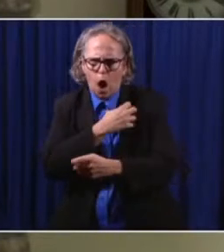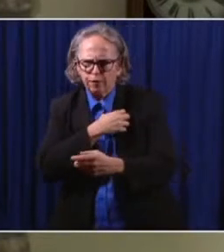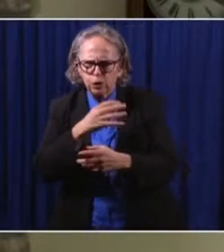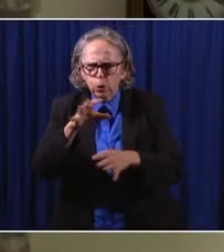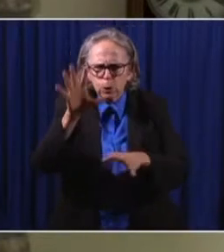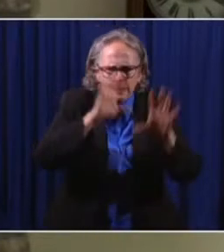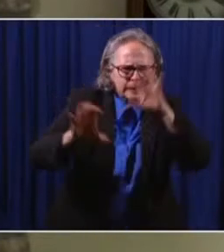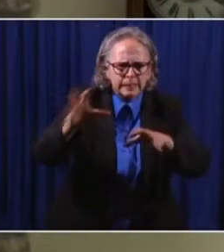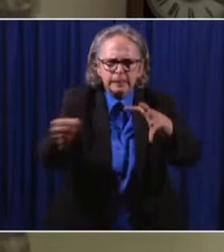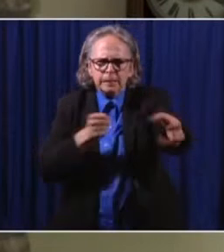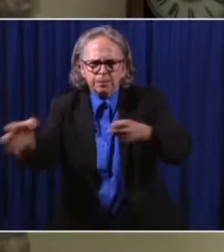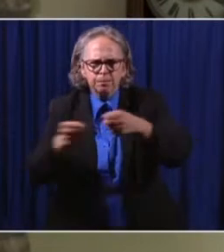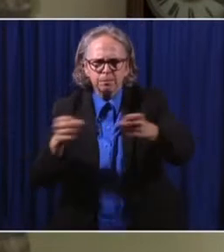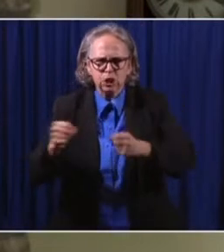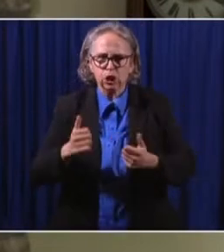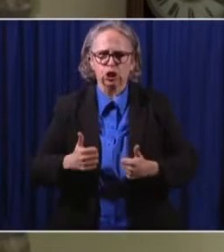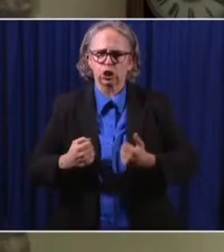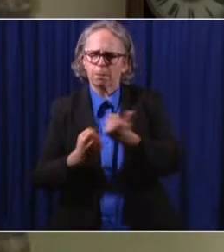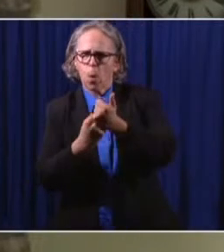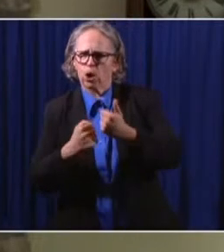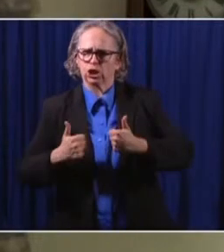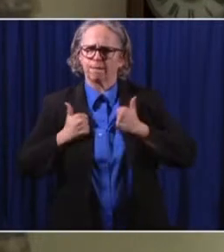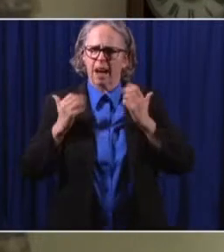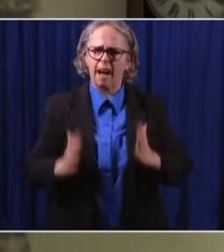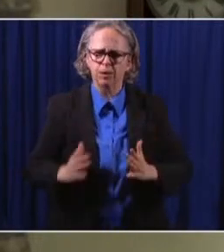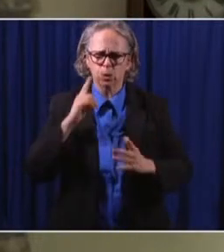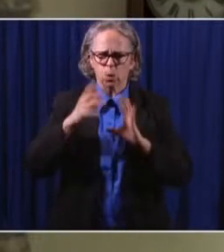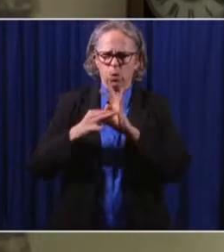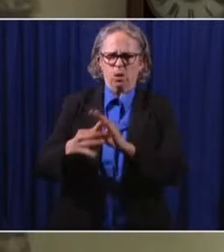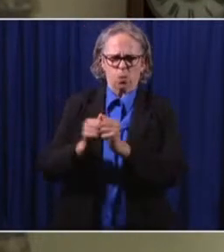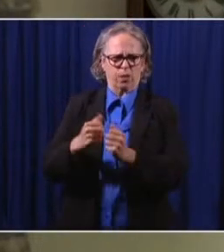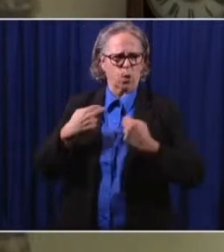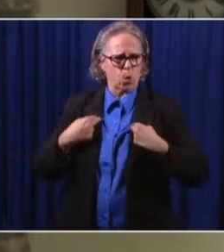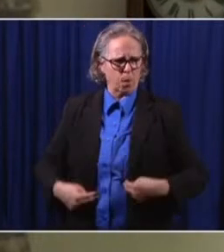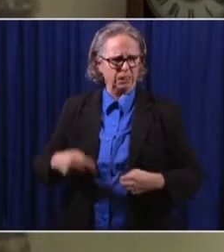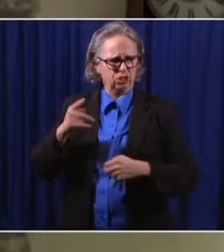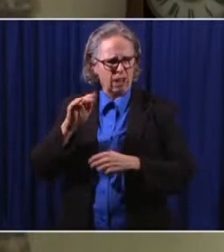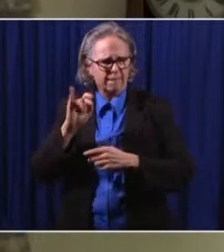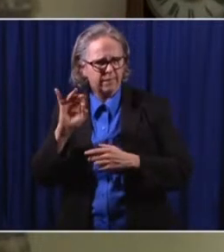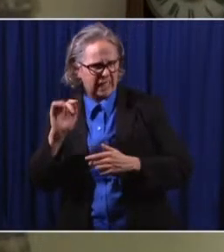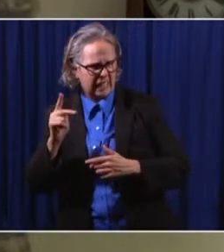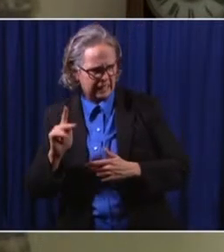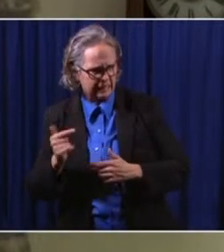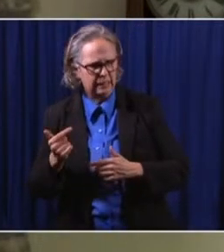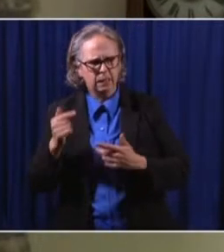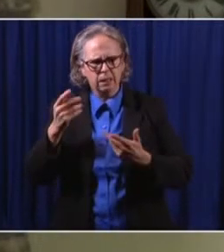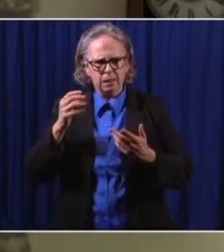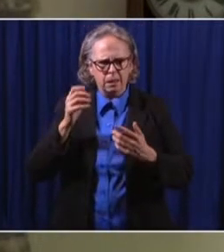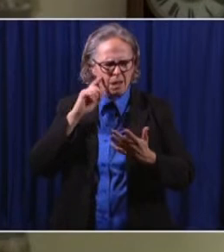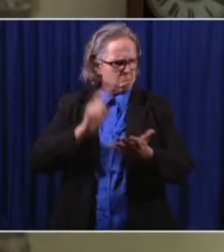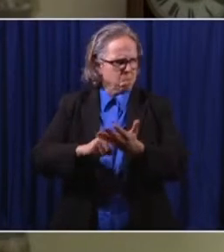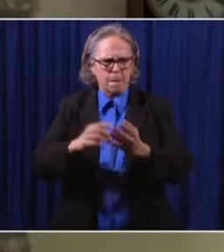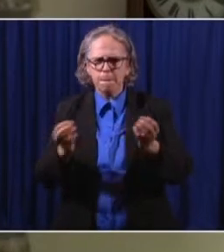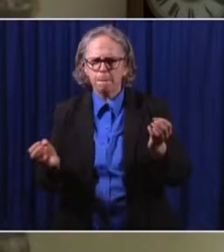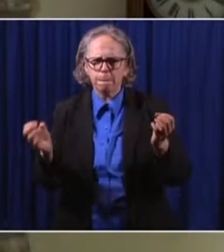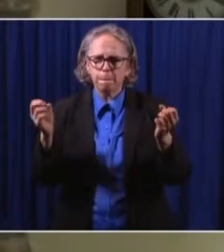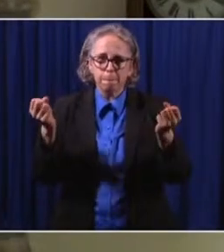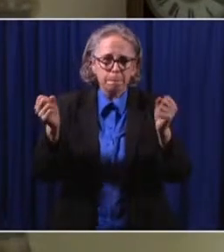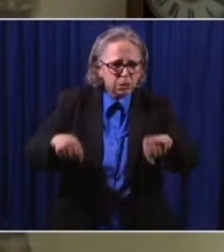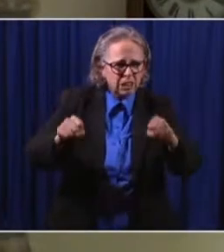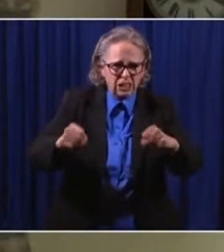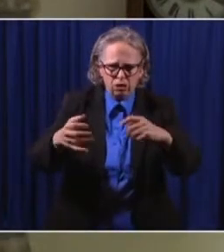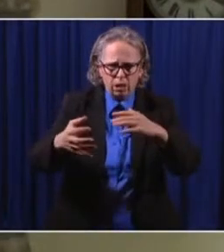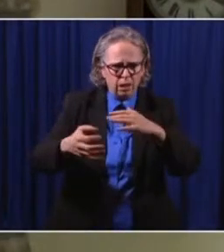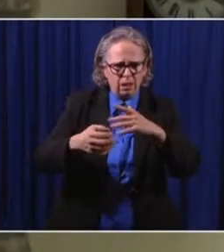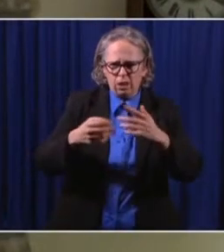Johns and other perpetrators. The task force identified hundreds of potential human trafficking victims and successfully connected them